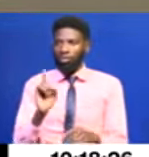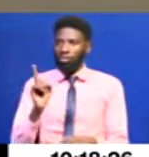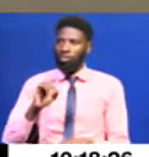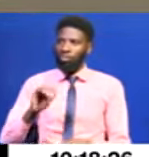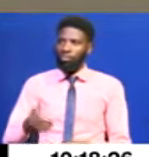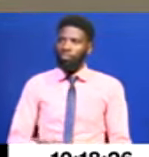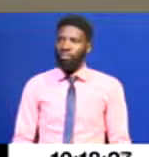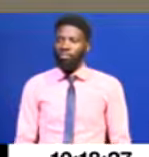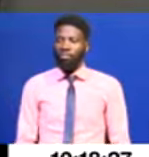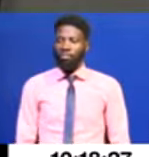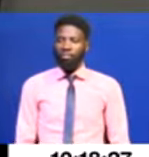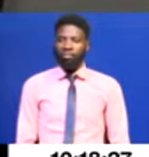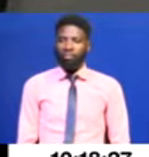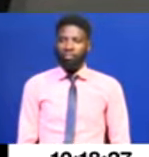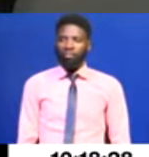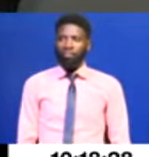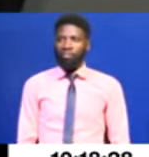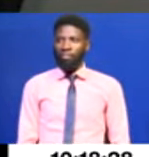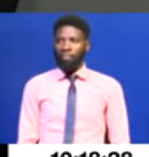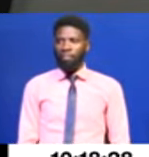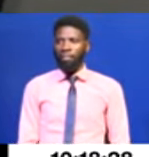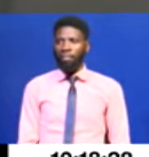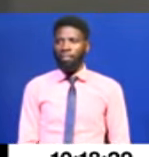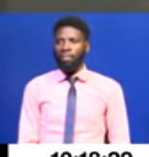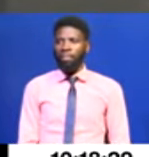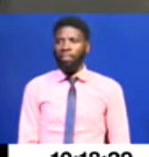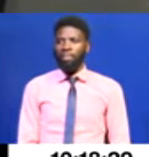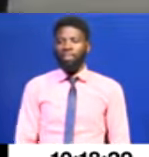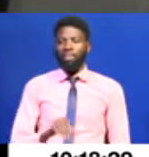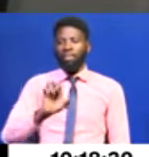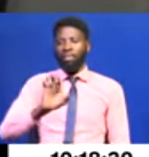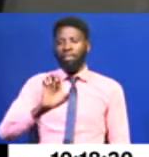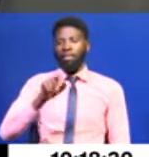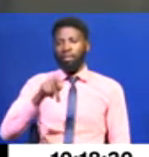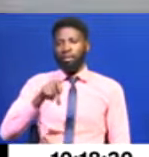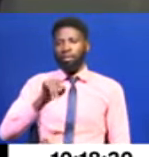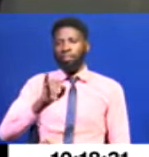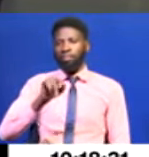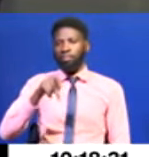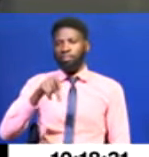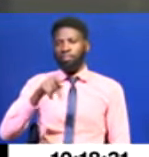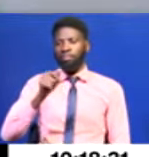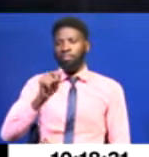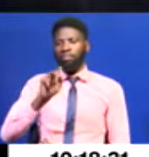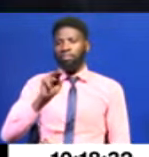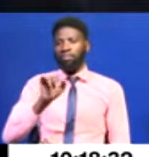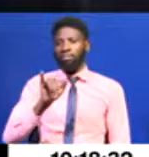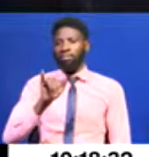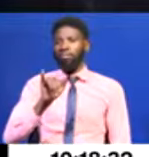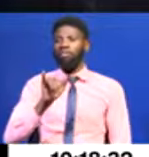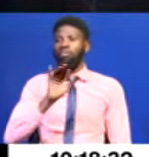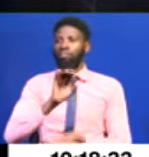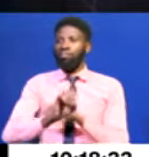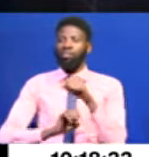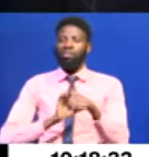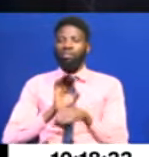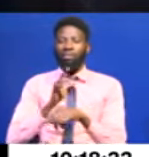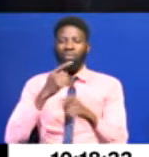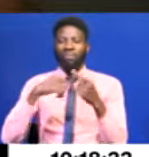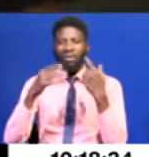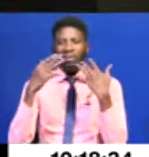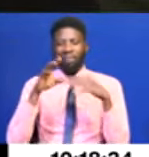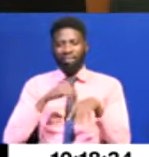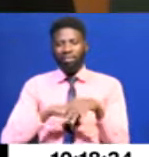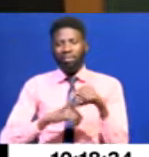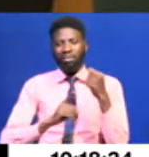Epiphany. The Epiphany, a short film by Scholastica Thitai, emerged the winner in the 6th edition of My Kenya,